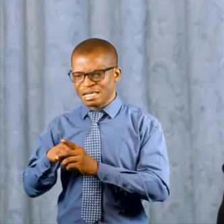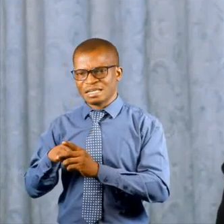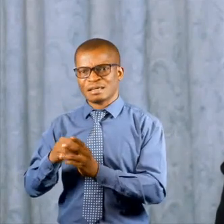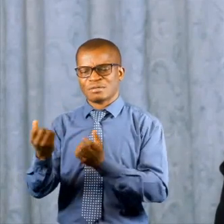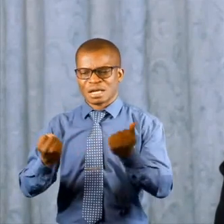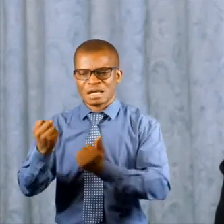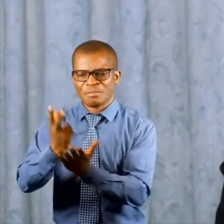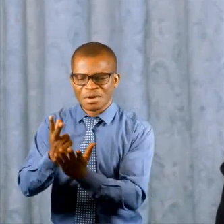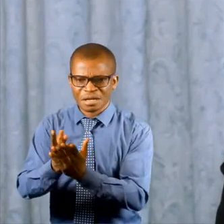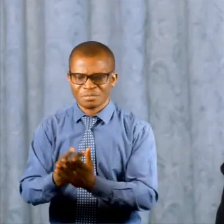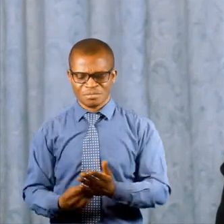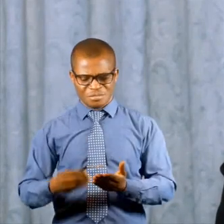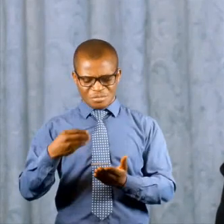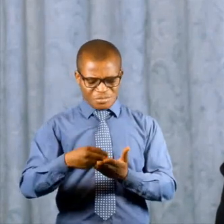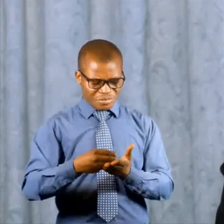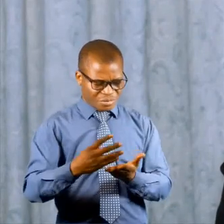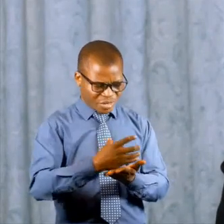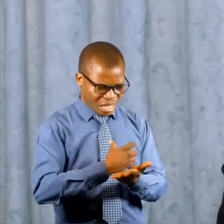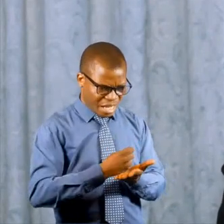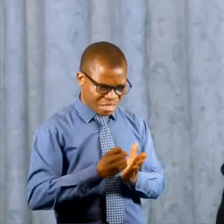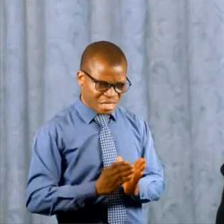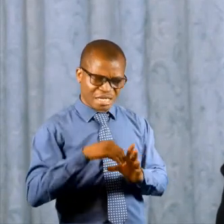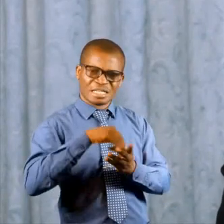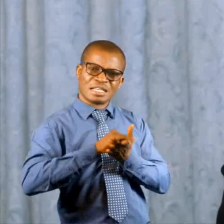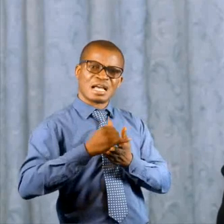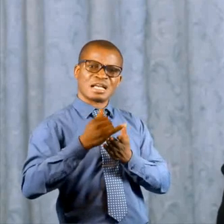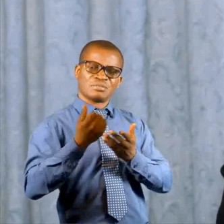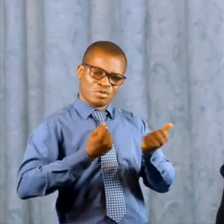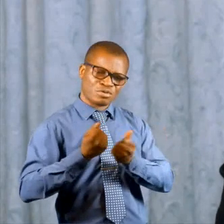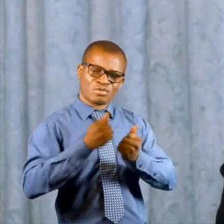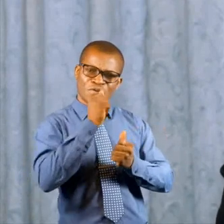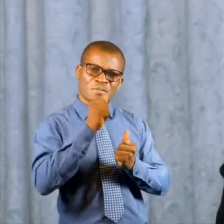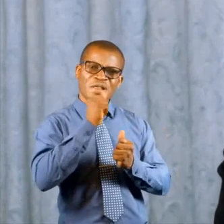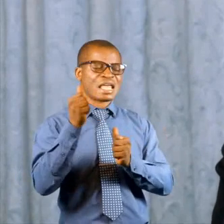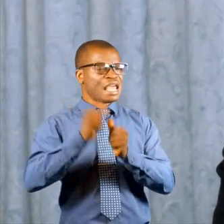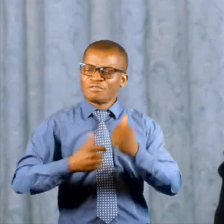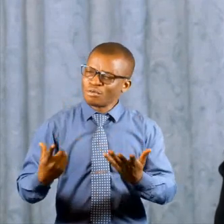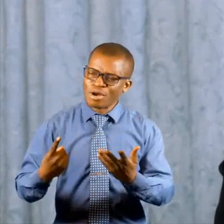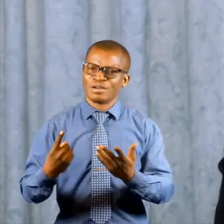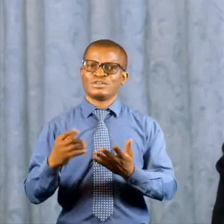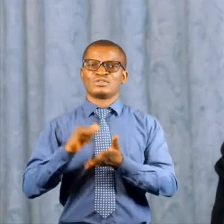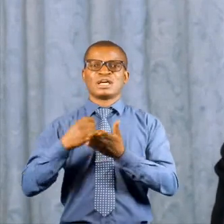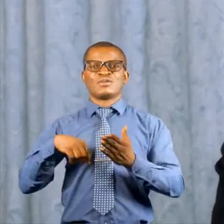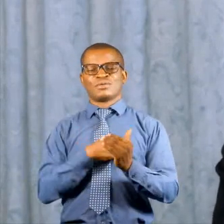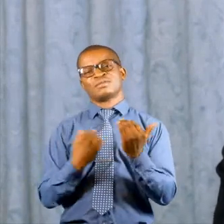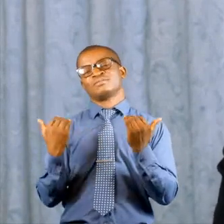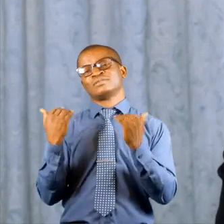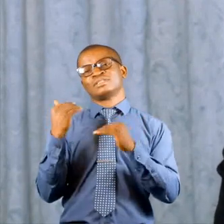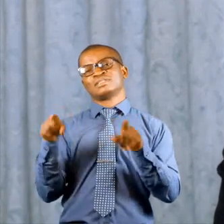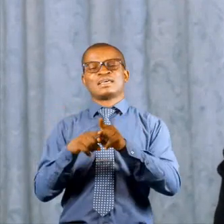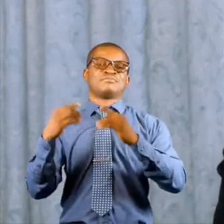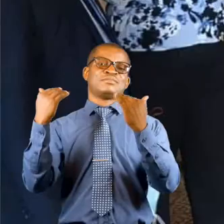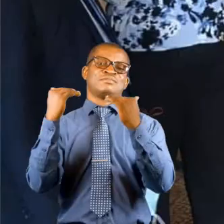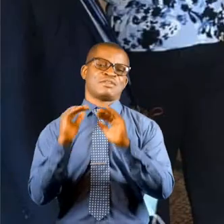the cashiers of such company, in fact, everybody that works within that sector, so that we are all on the